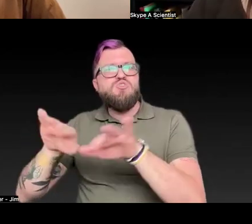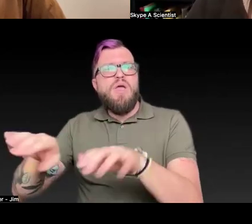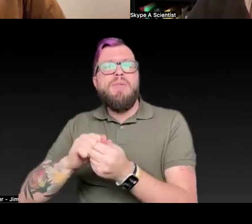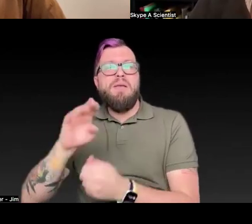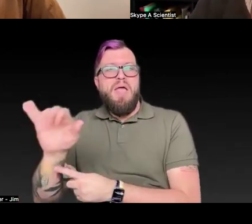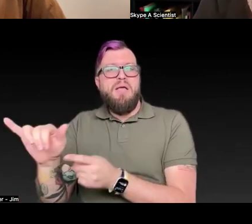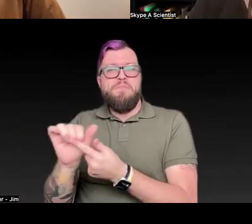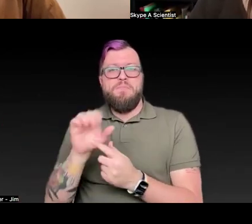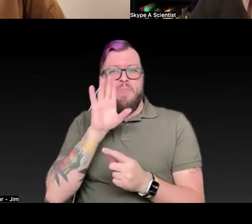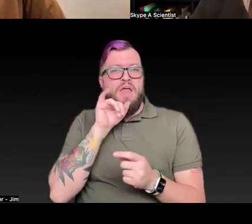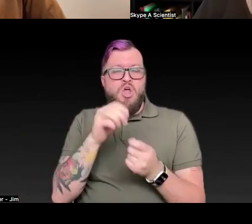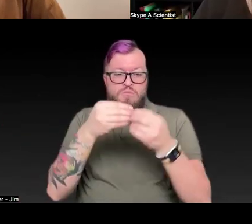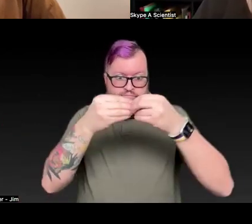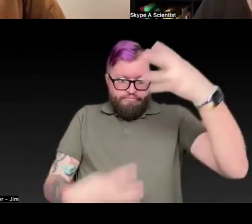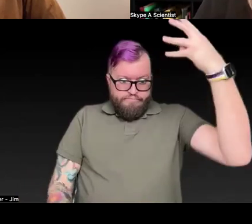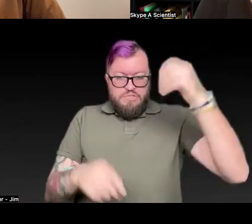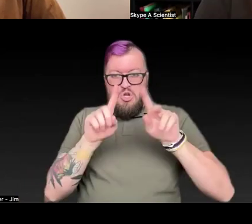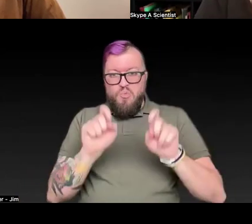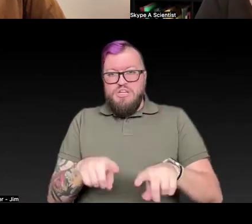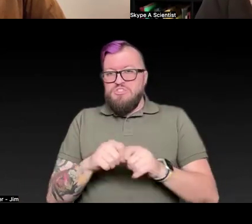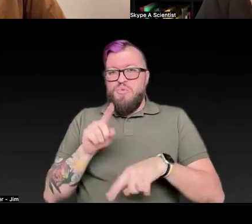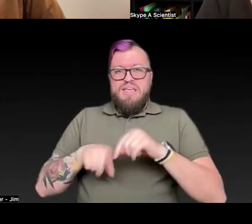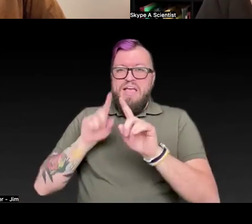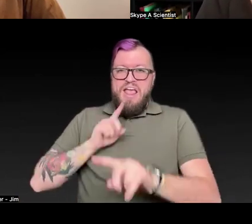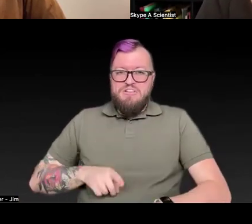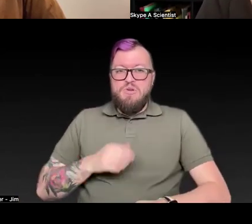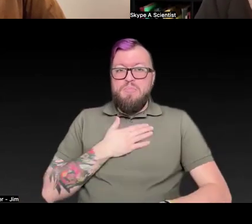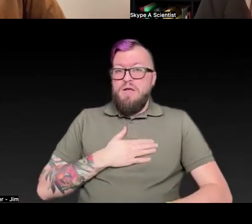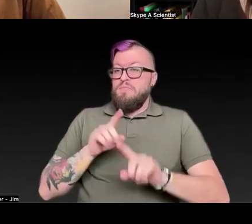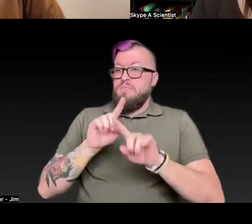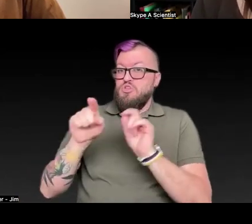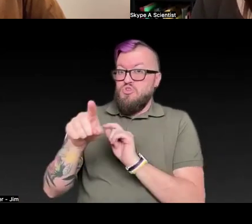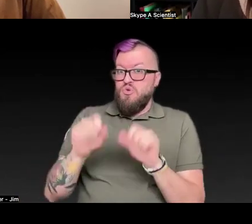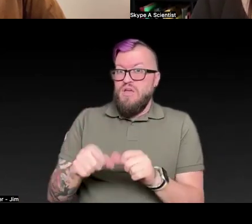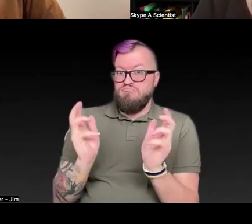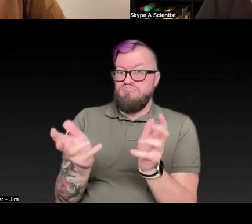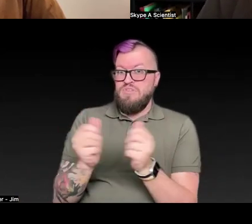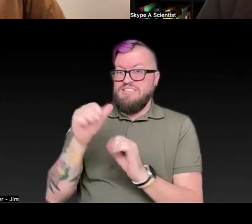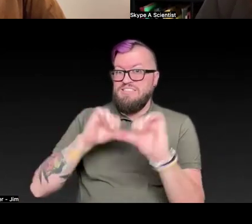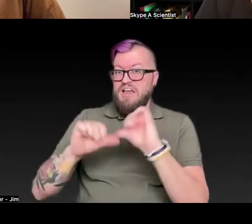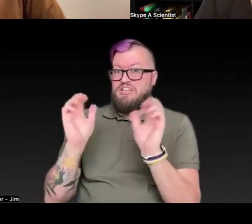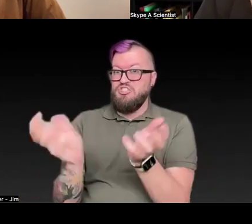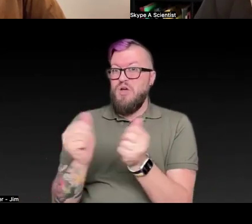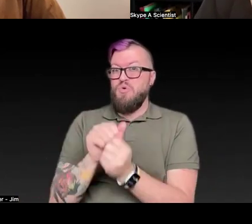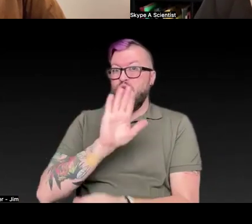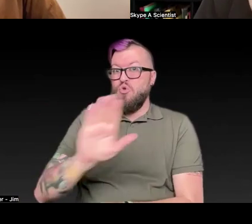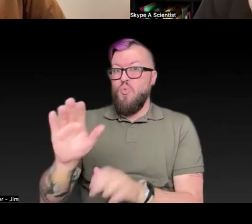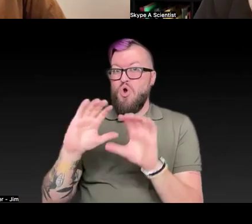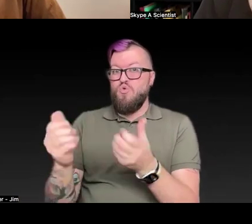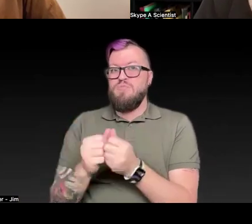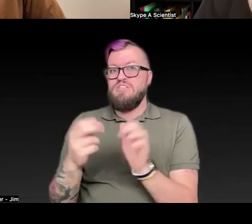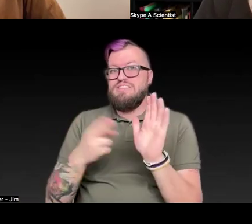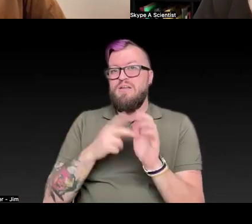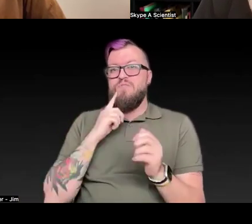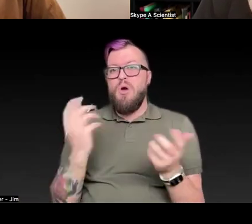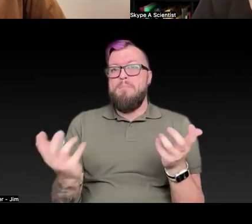more questions than we could possibly answer, but you can have a scientist talk with just your group. If you sign up for our matching